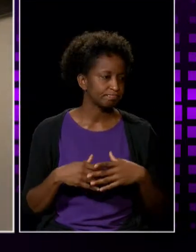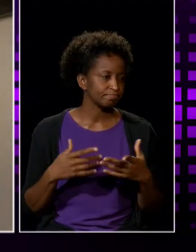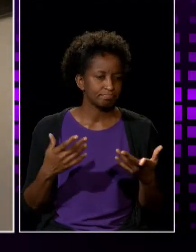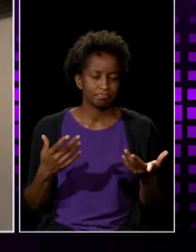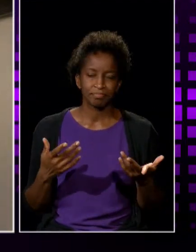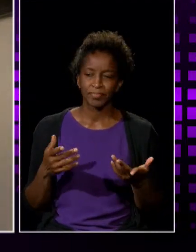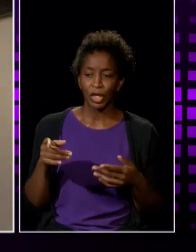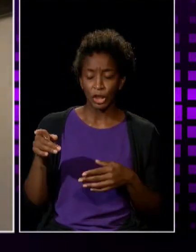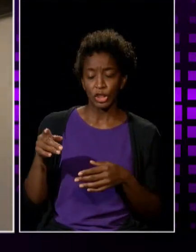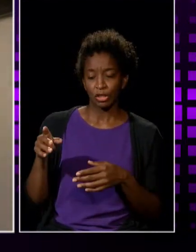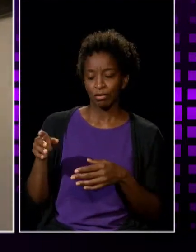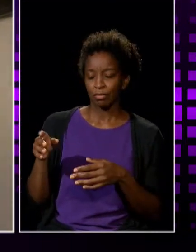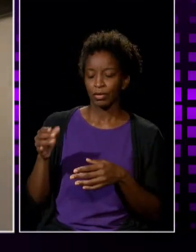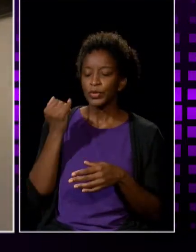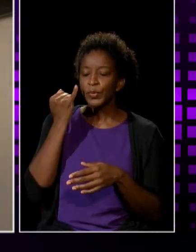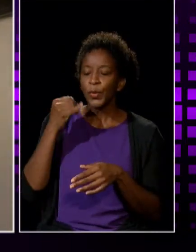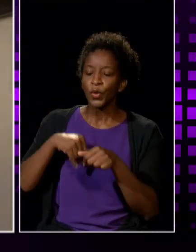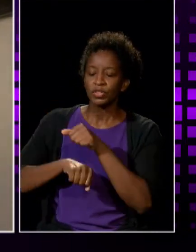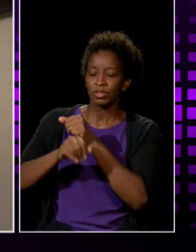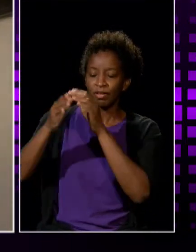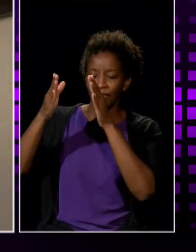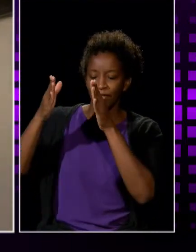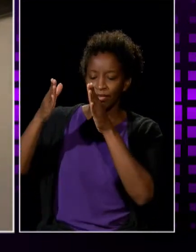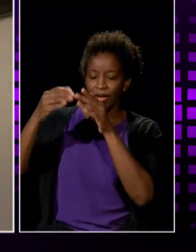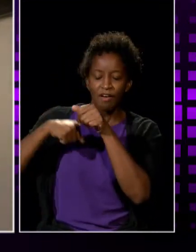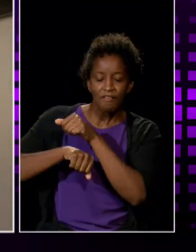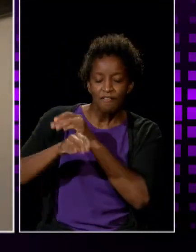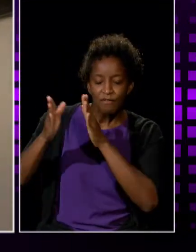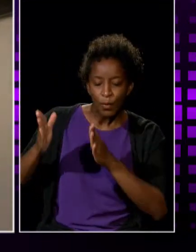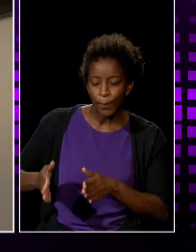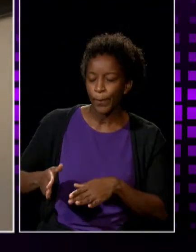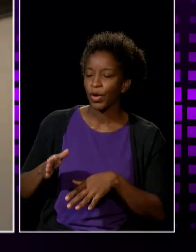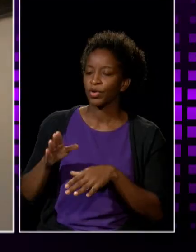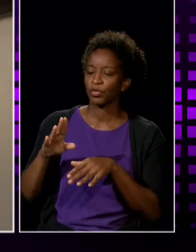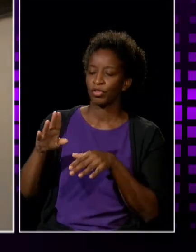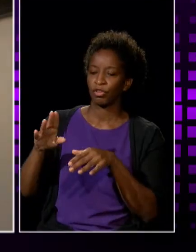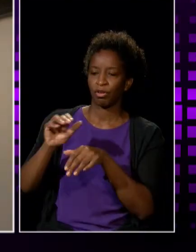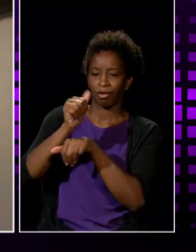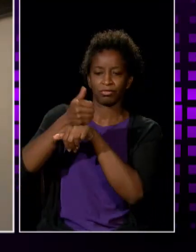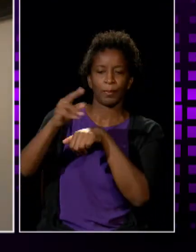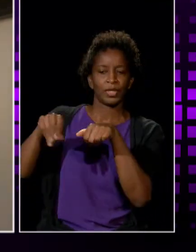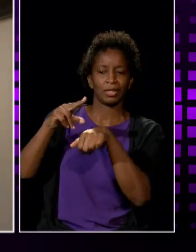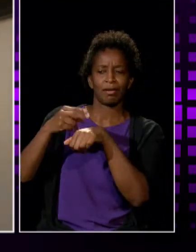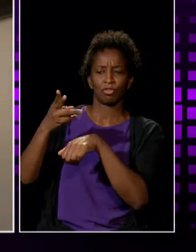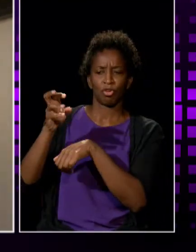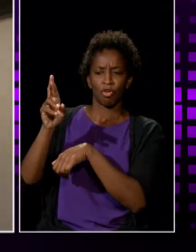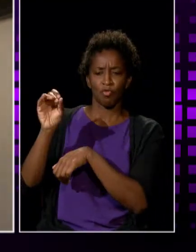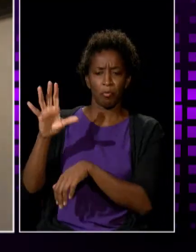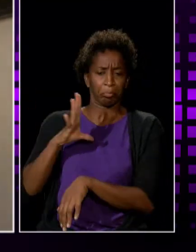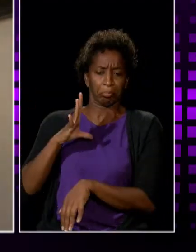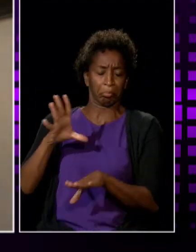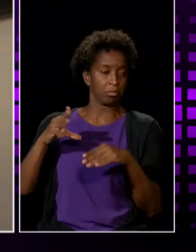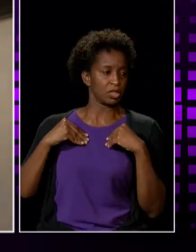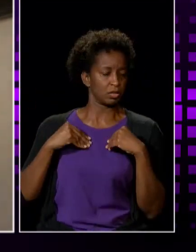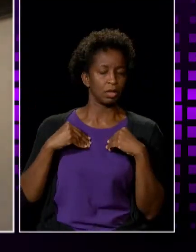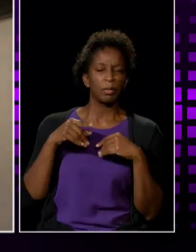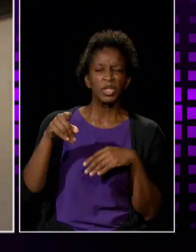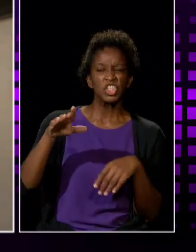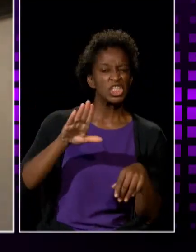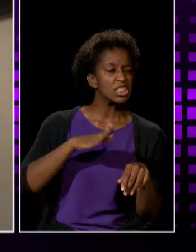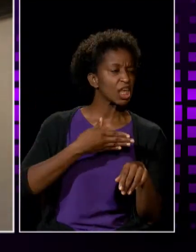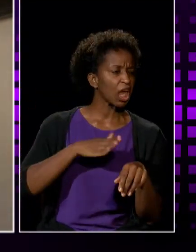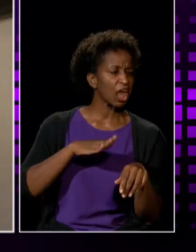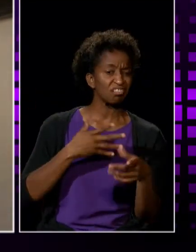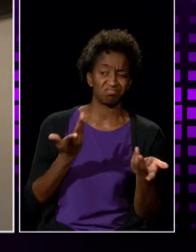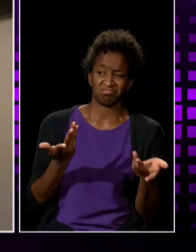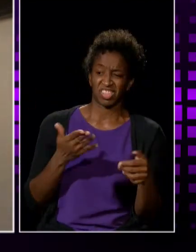music. But it's much bigger than that, and it's one of the reasons why glad we have shows like this, and all corporates like myself who represent culture,